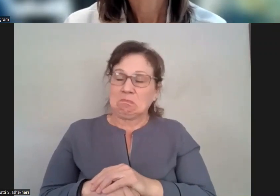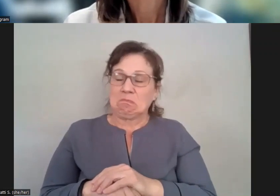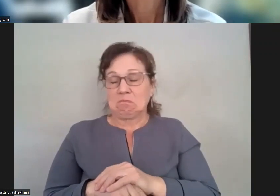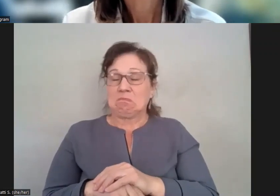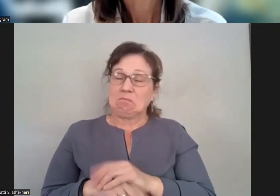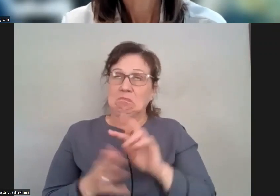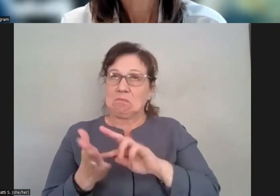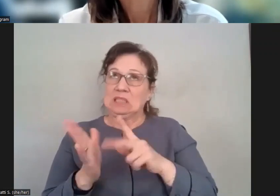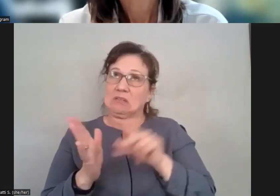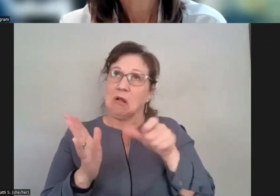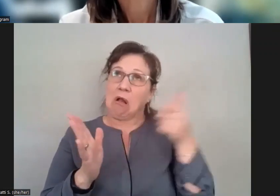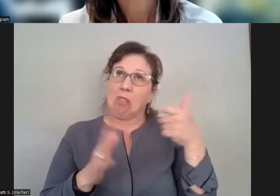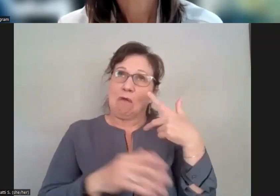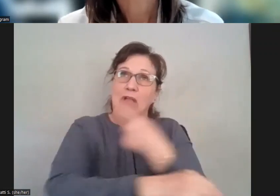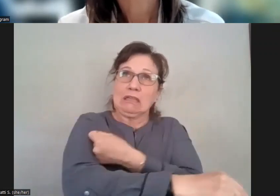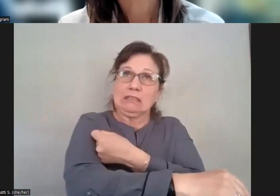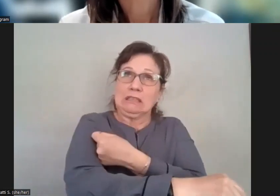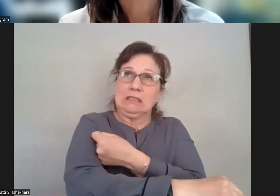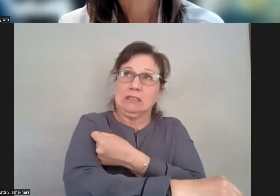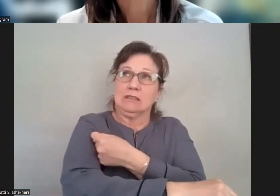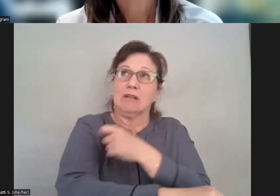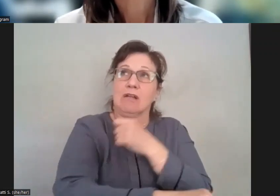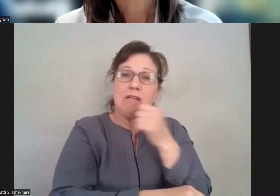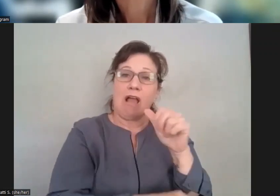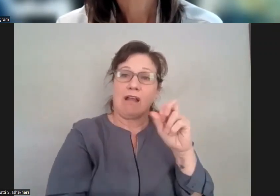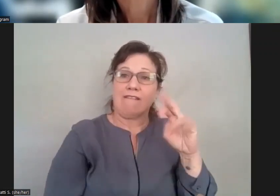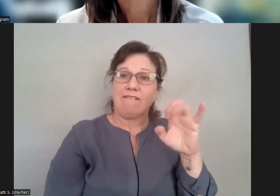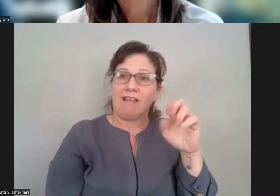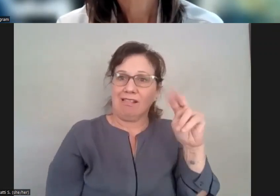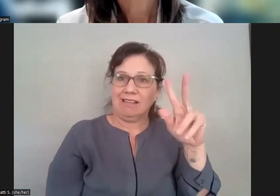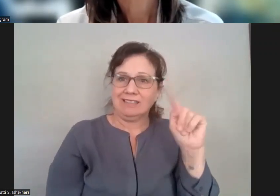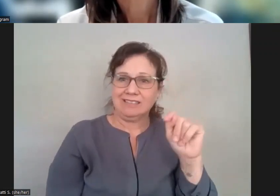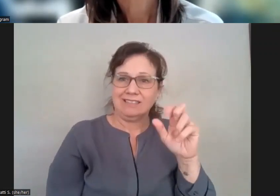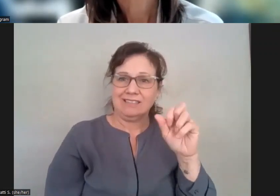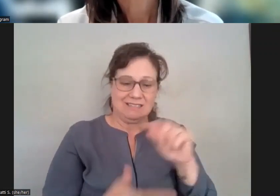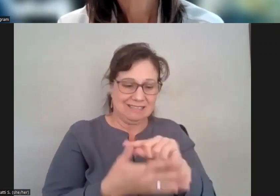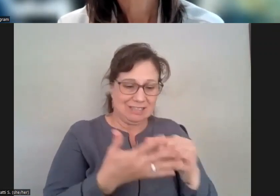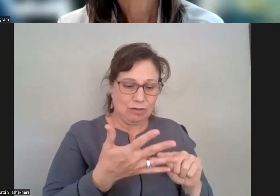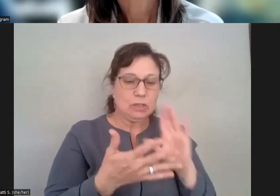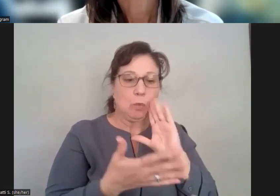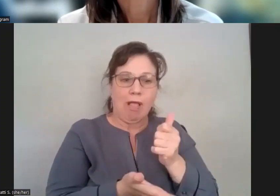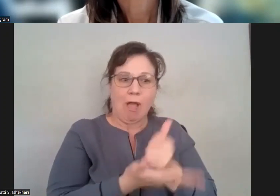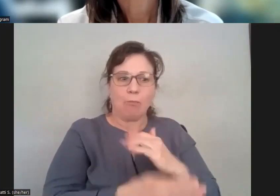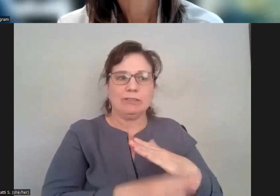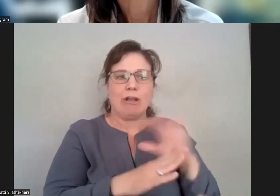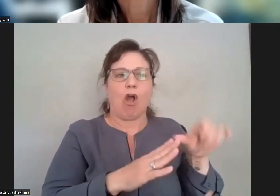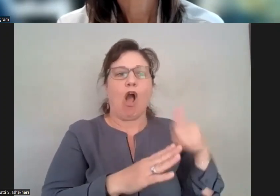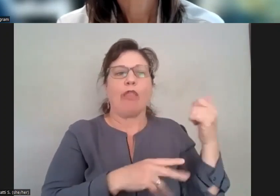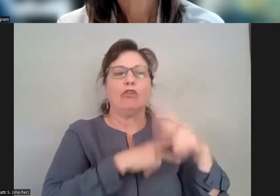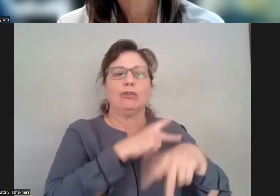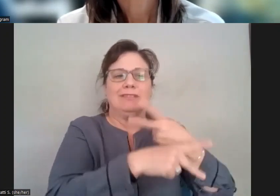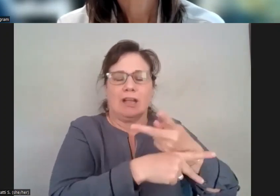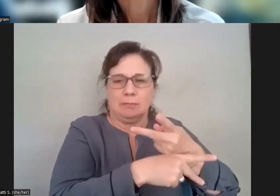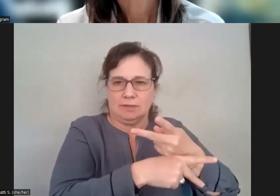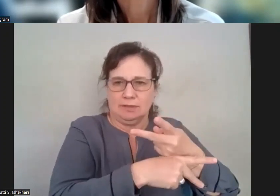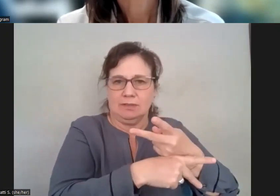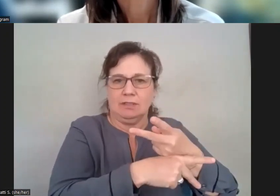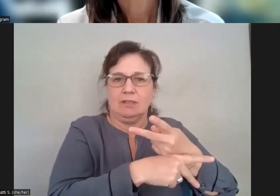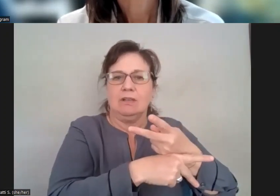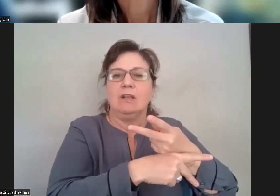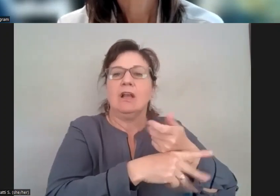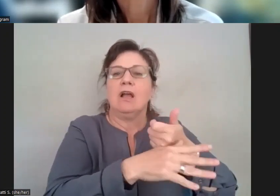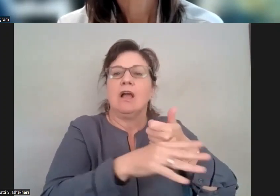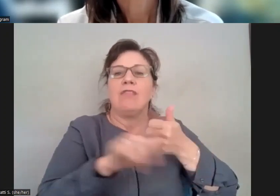getting the non-valent series will help you protect those other extra types within the non-valent